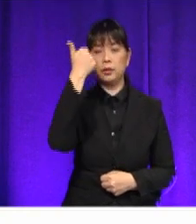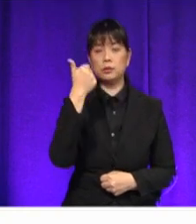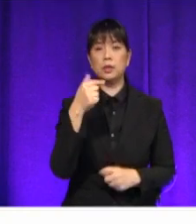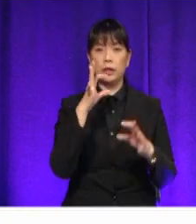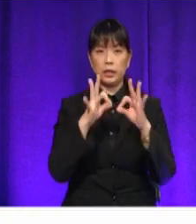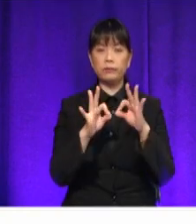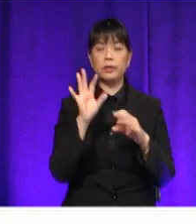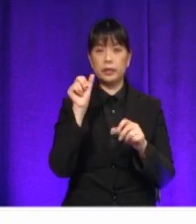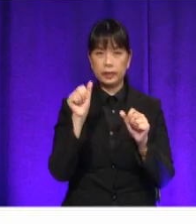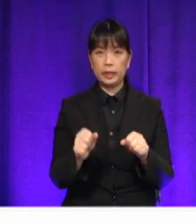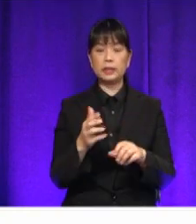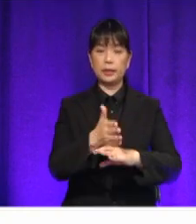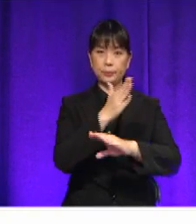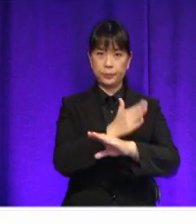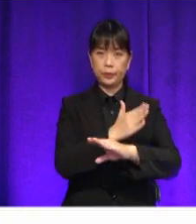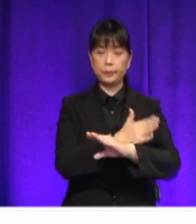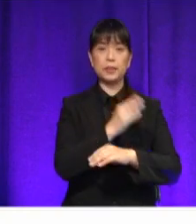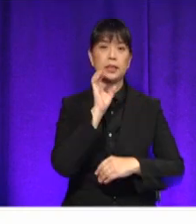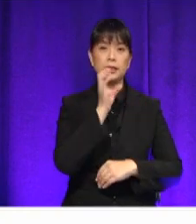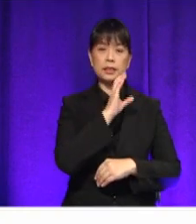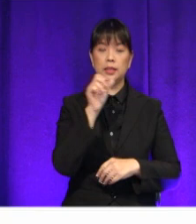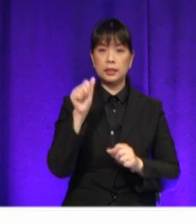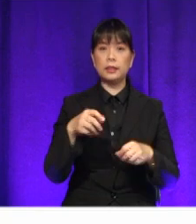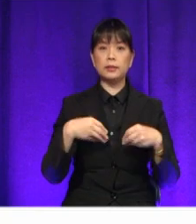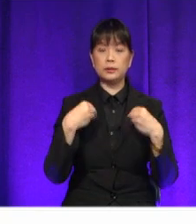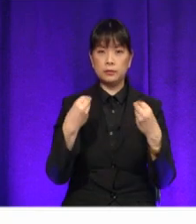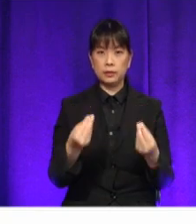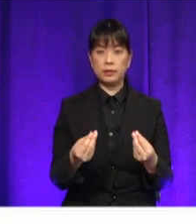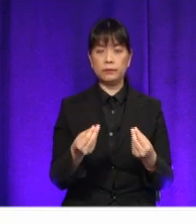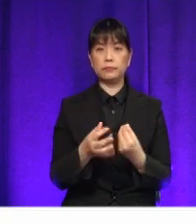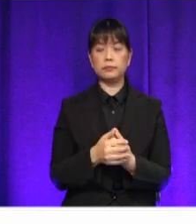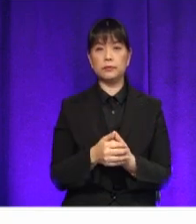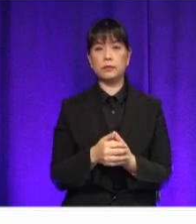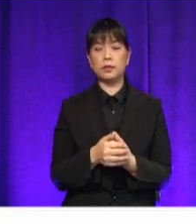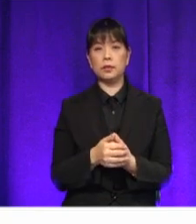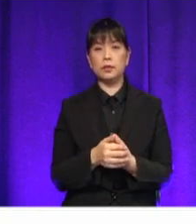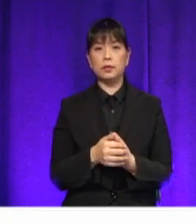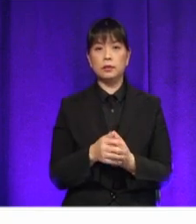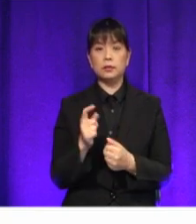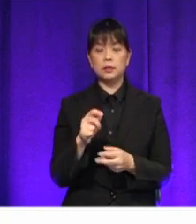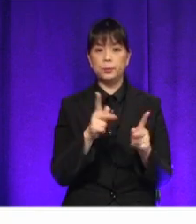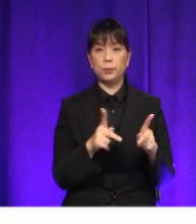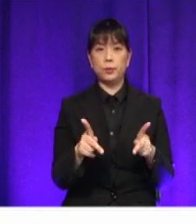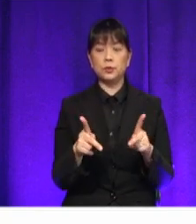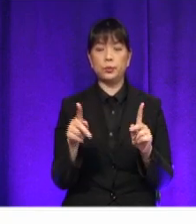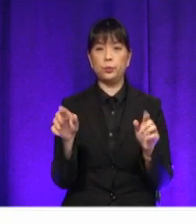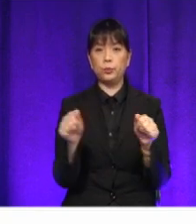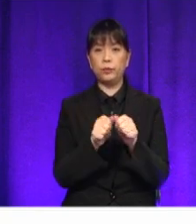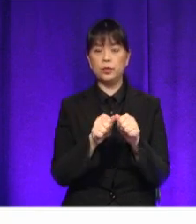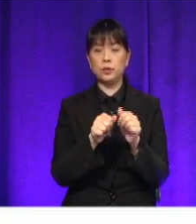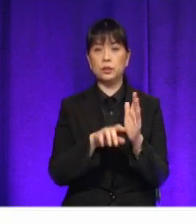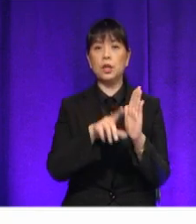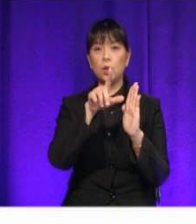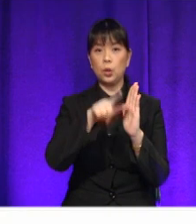upgrade the canteen, you'd be able to feed students who come from a lower financial standing more quality and more